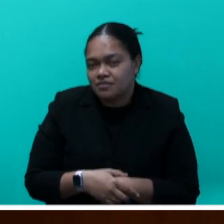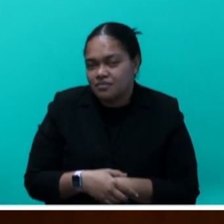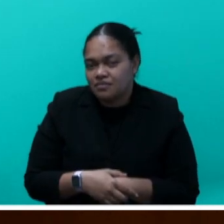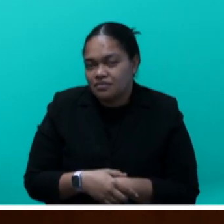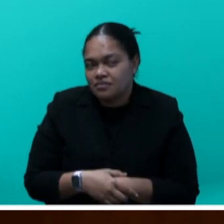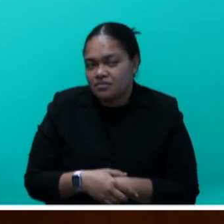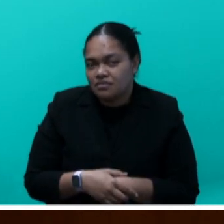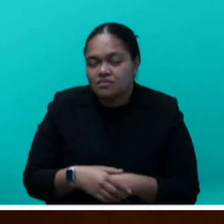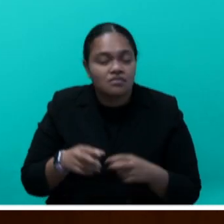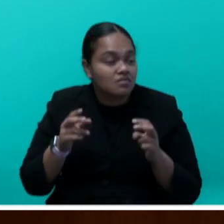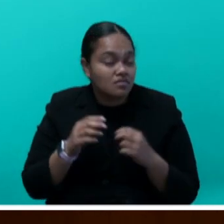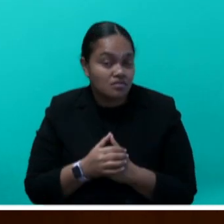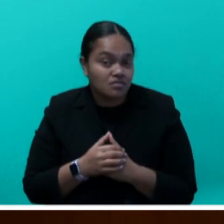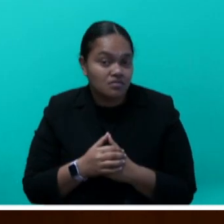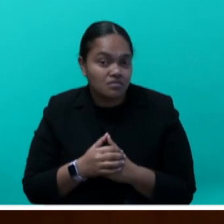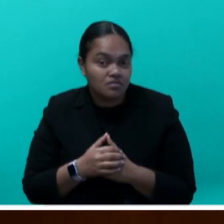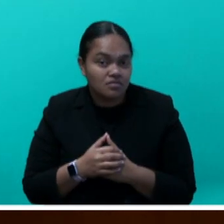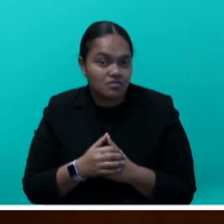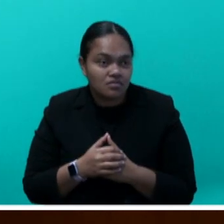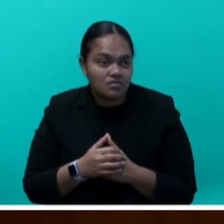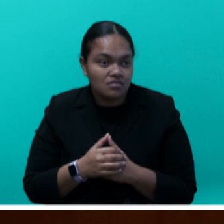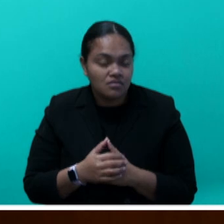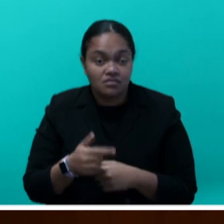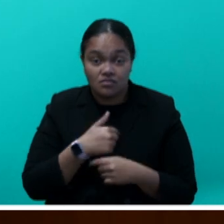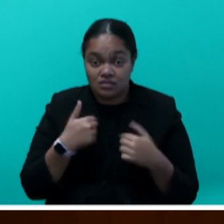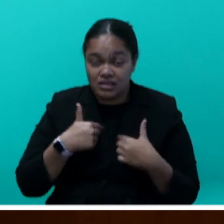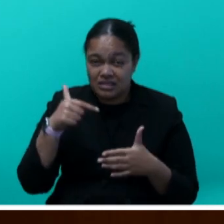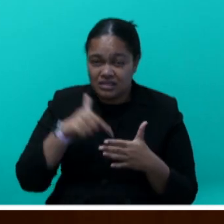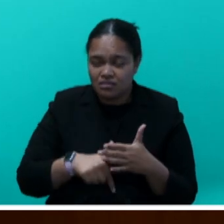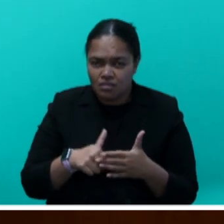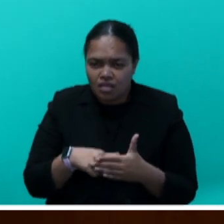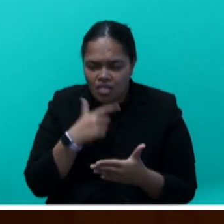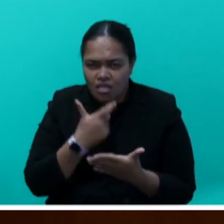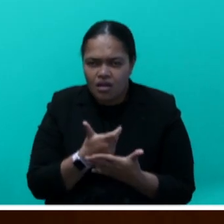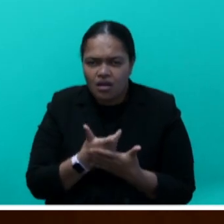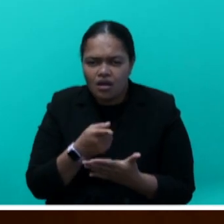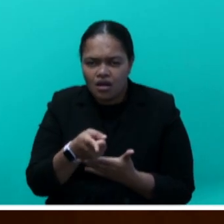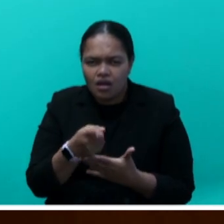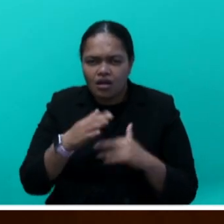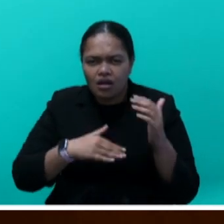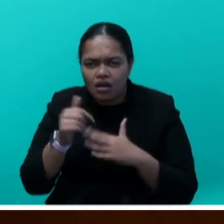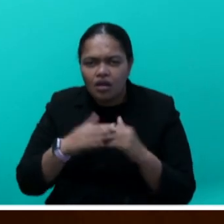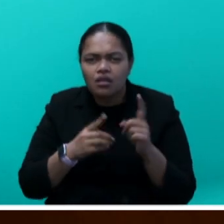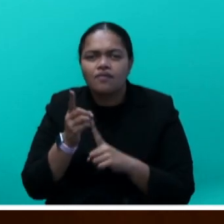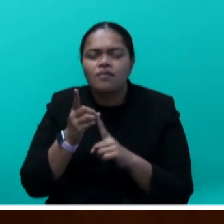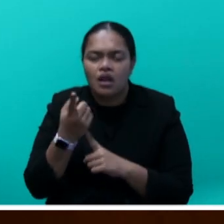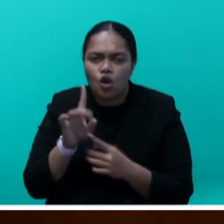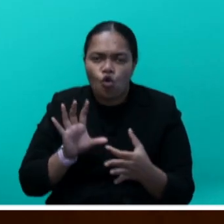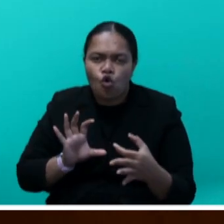In Yunnan province, Mr. Speaker, sir, I was deeply moved by the infrastructure development and